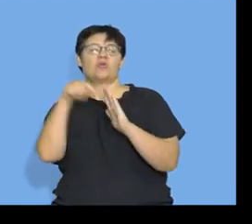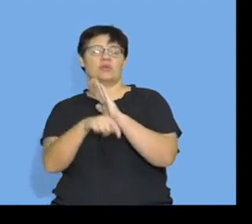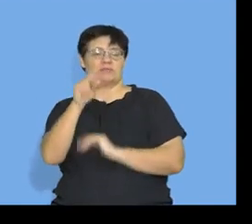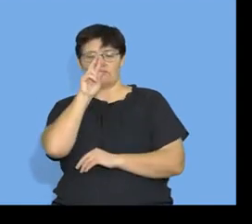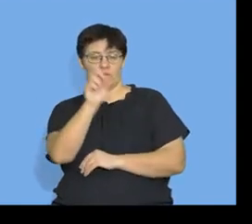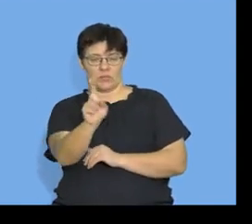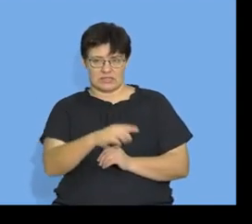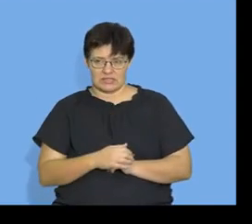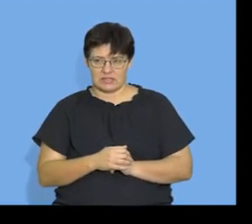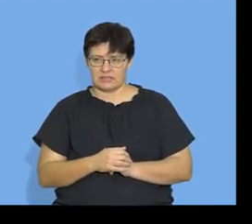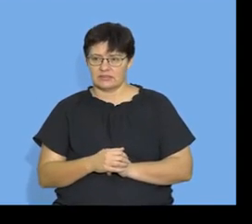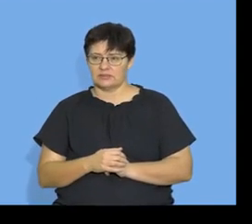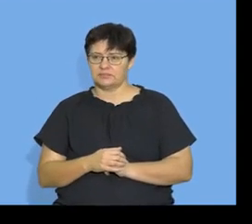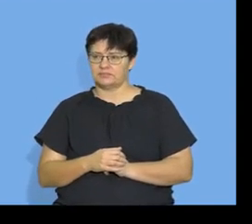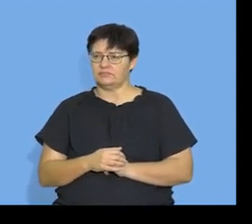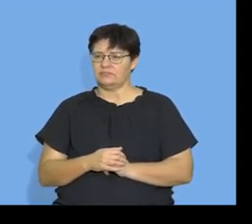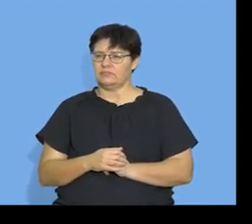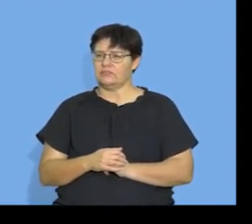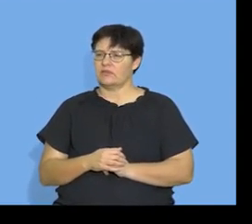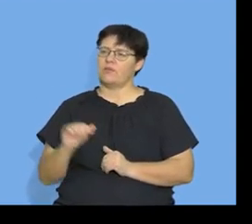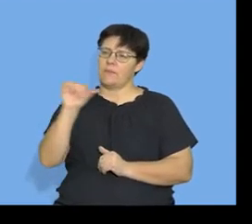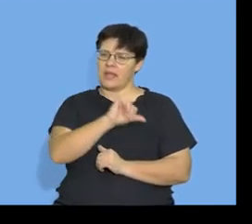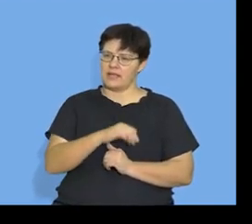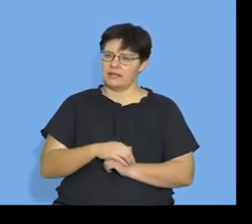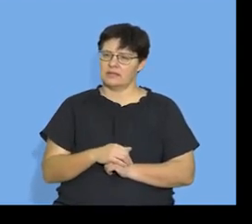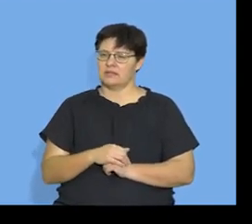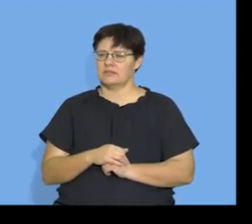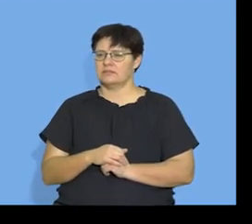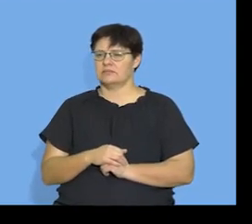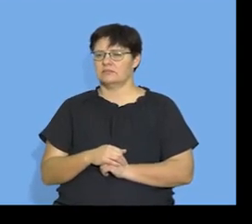to what we're looking at. So I'm going to go back to this slide here. So